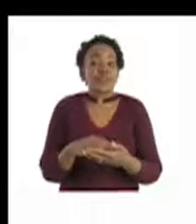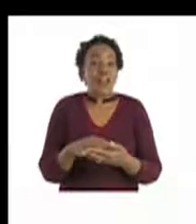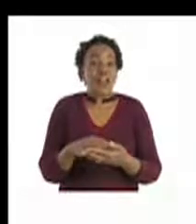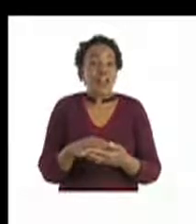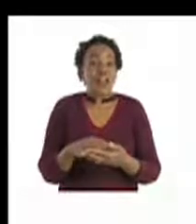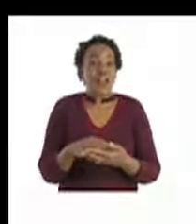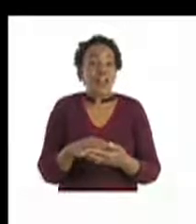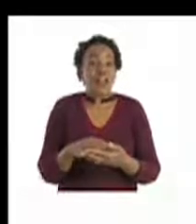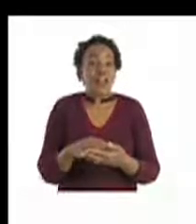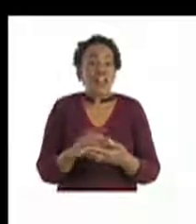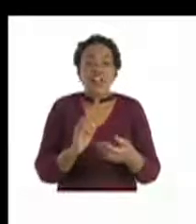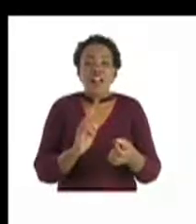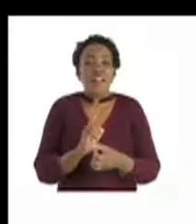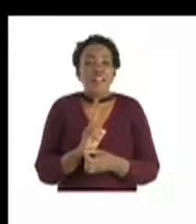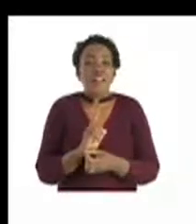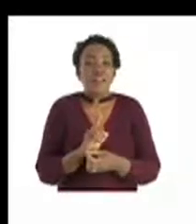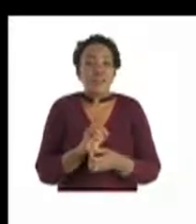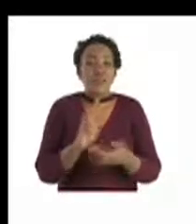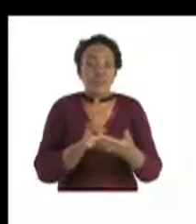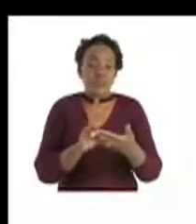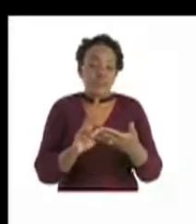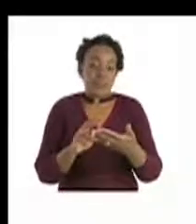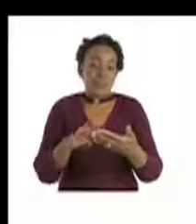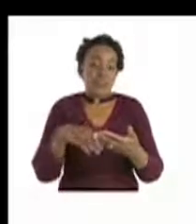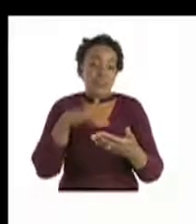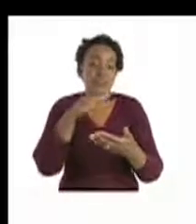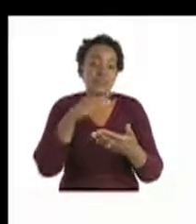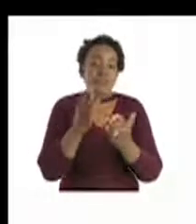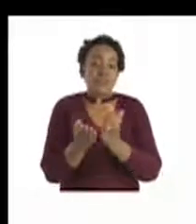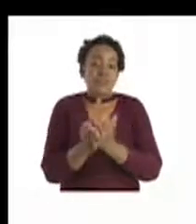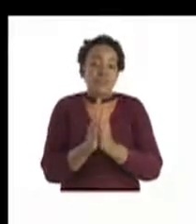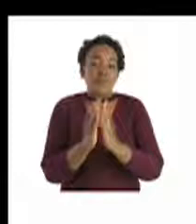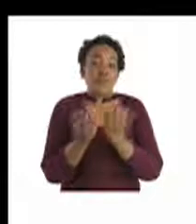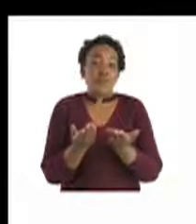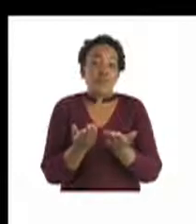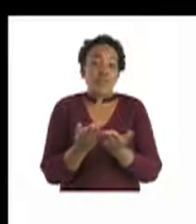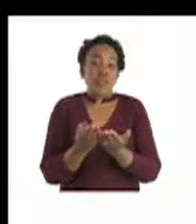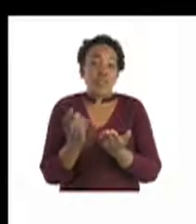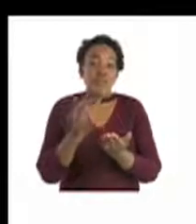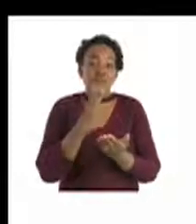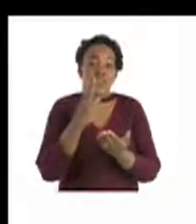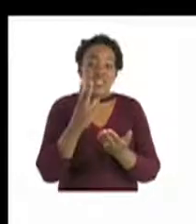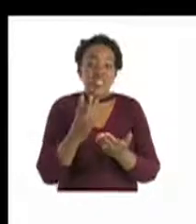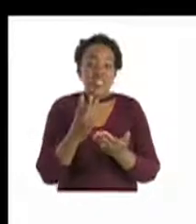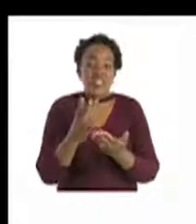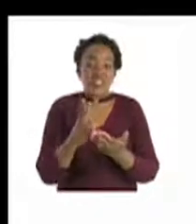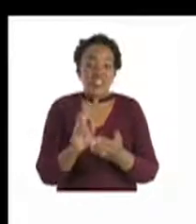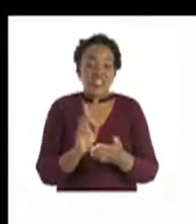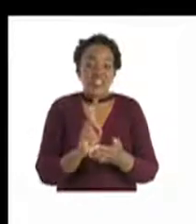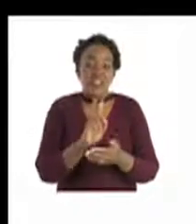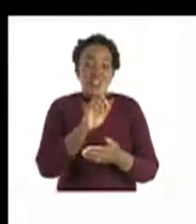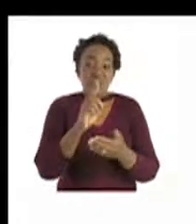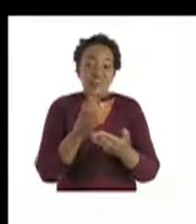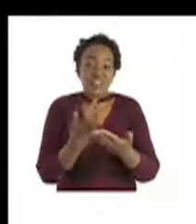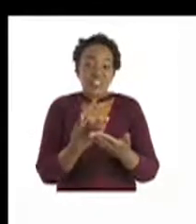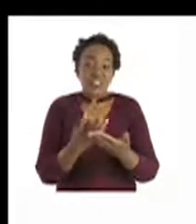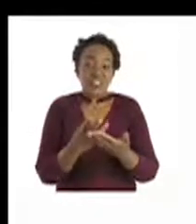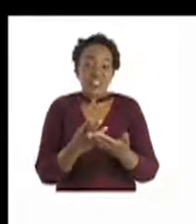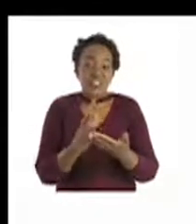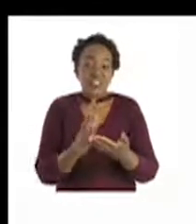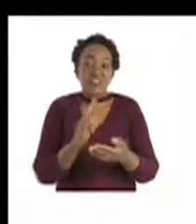First, we'll read our story from our booklet. Then we'll check the questions